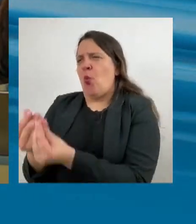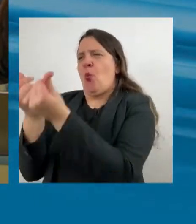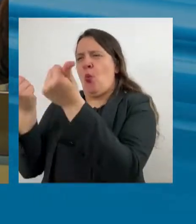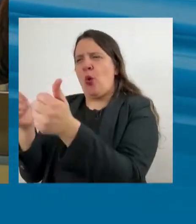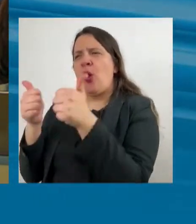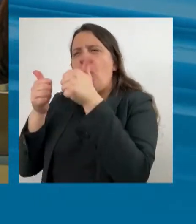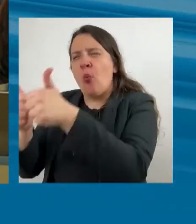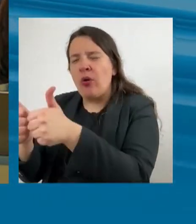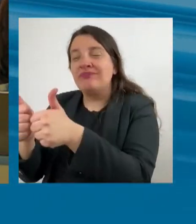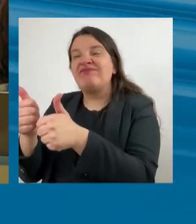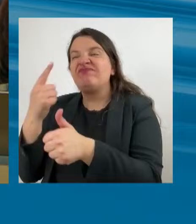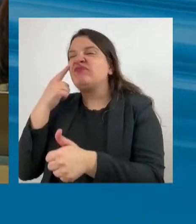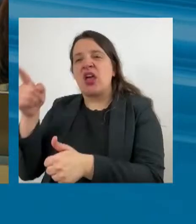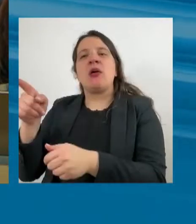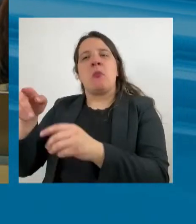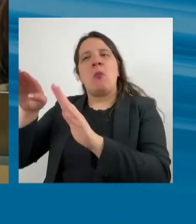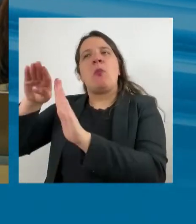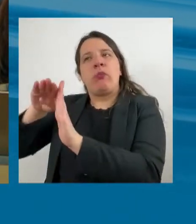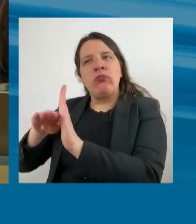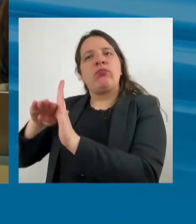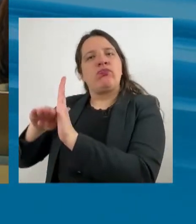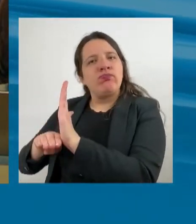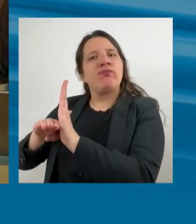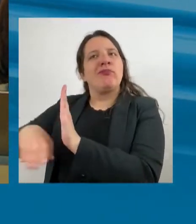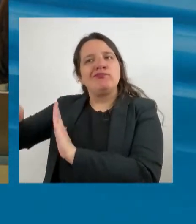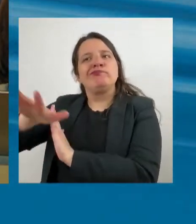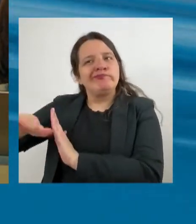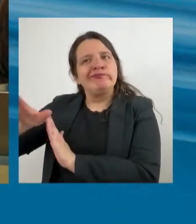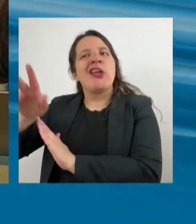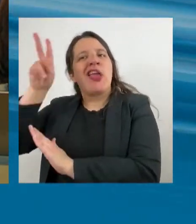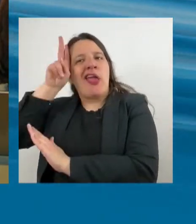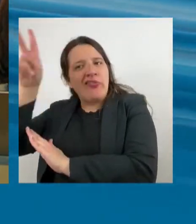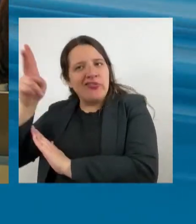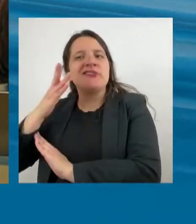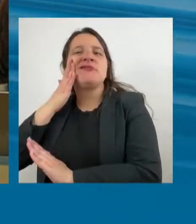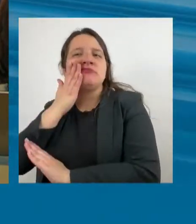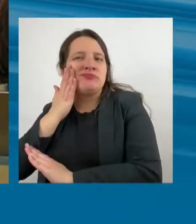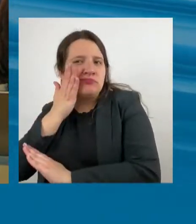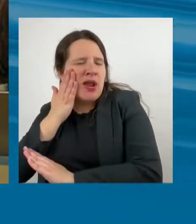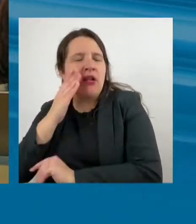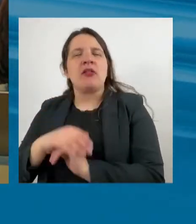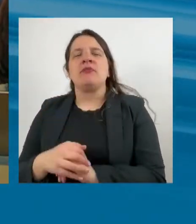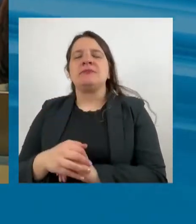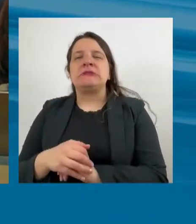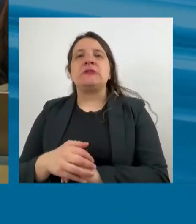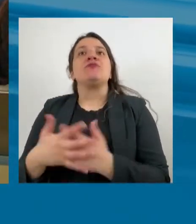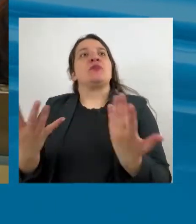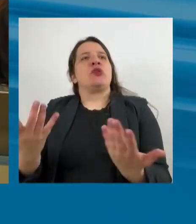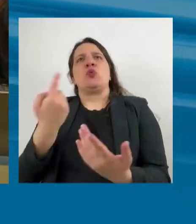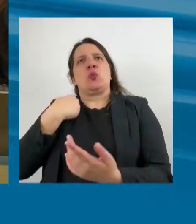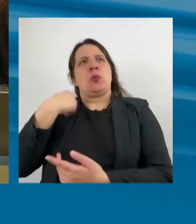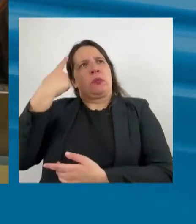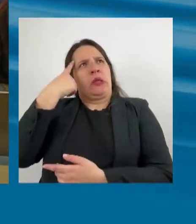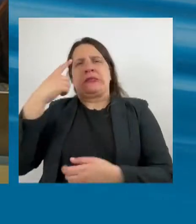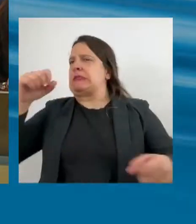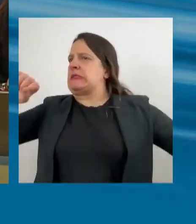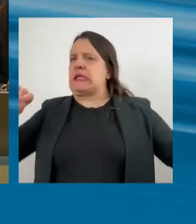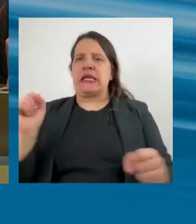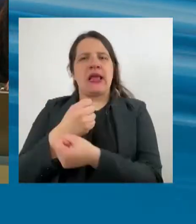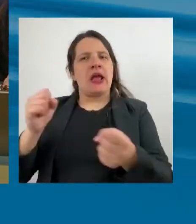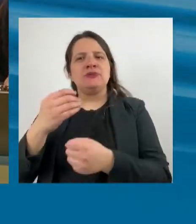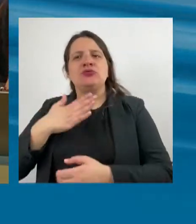work, as also shown by ECLAC on different occasions. Therefore, in my opinion,